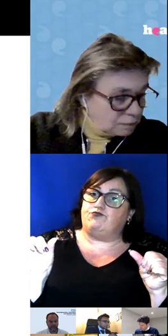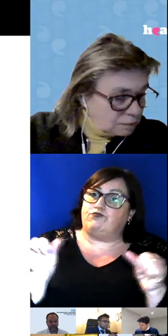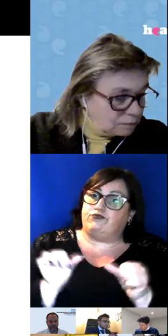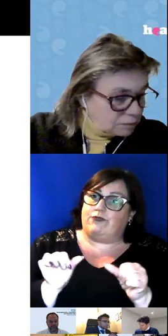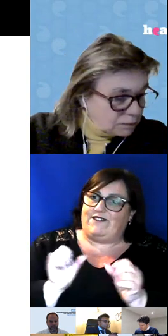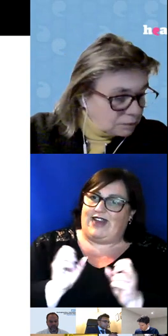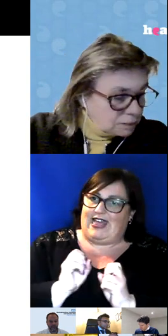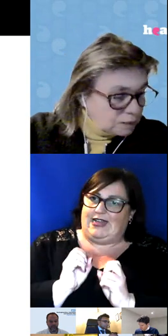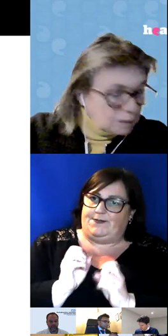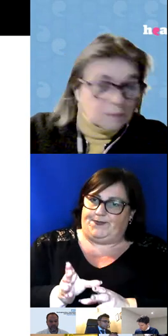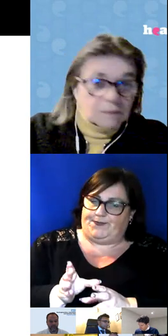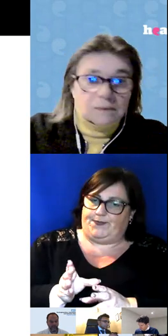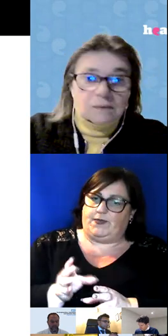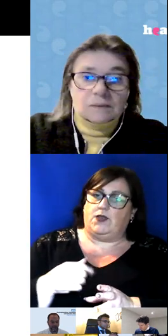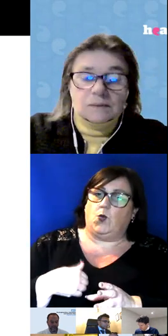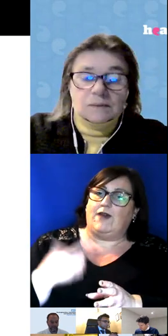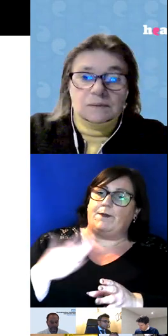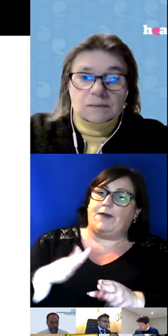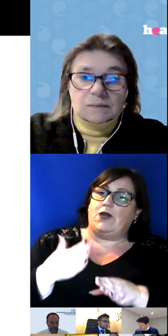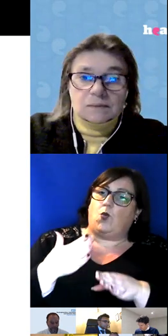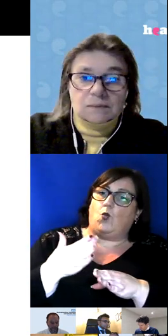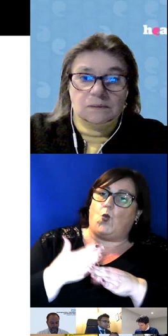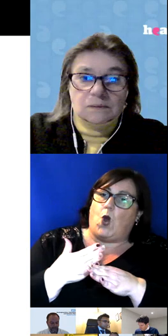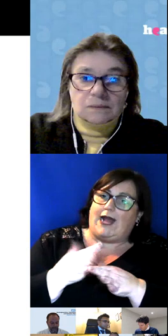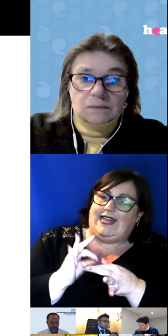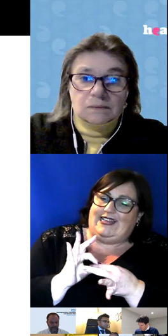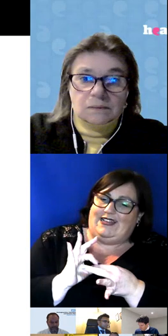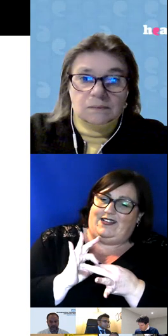we have been working very closely with